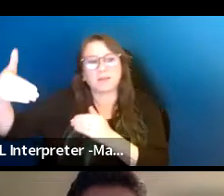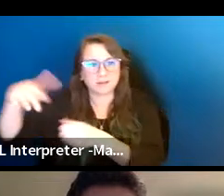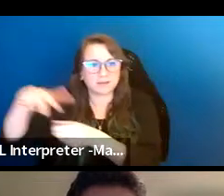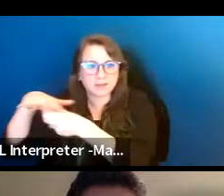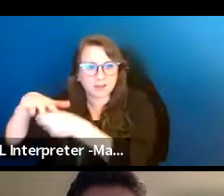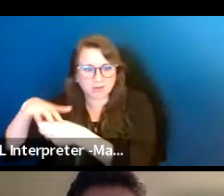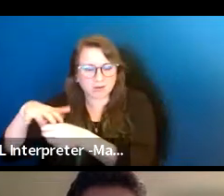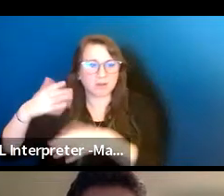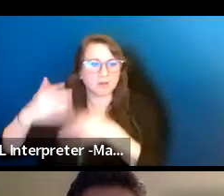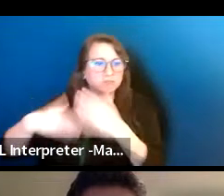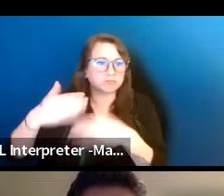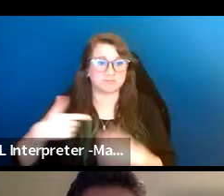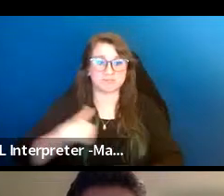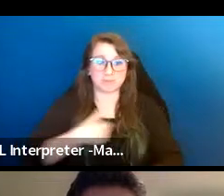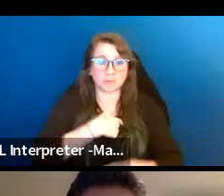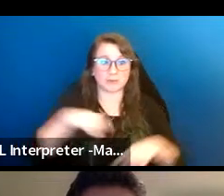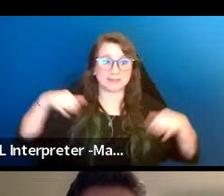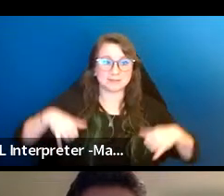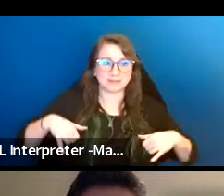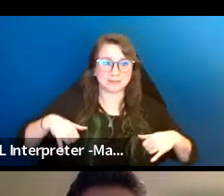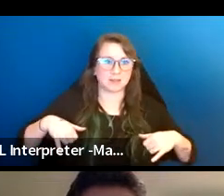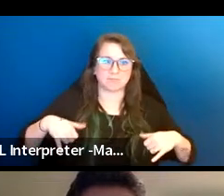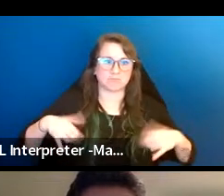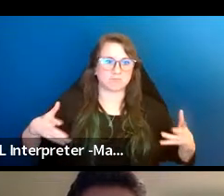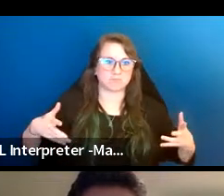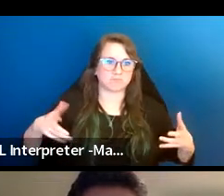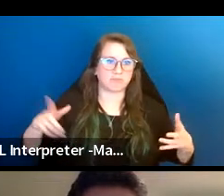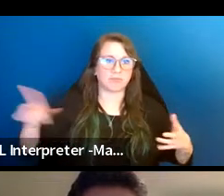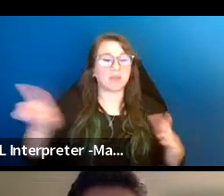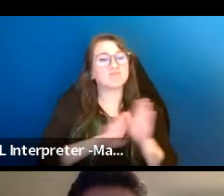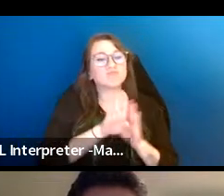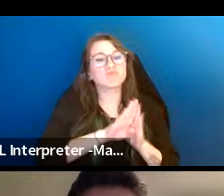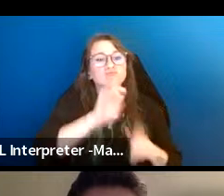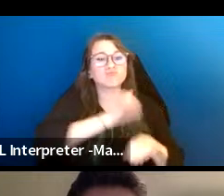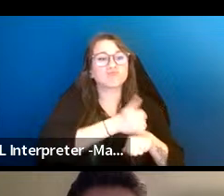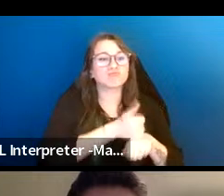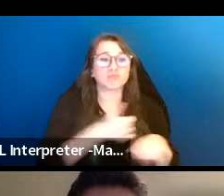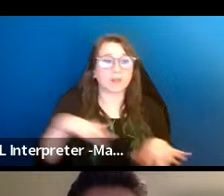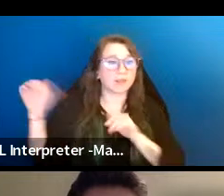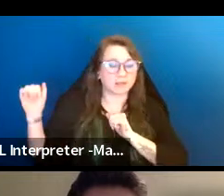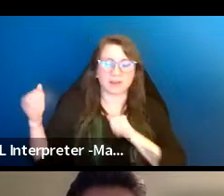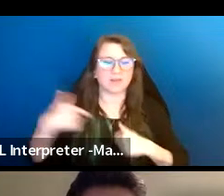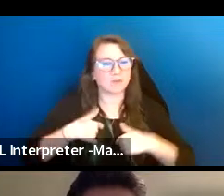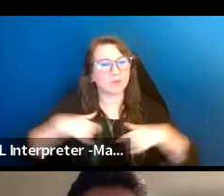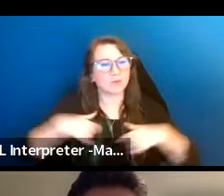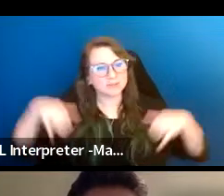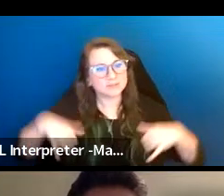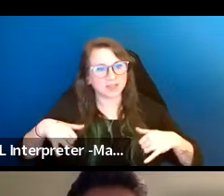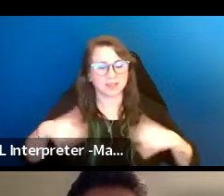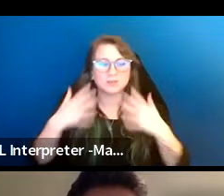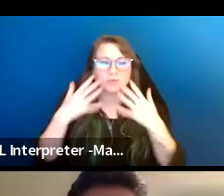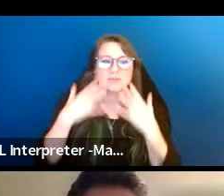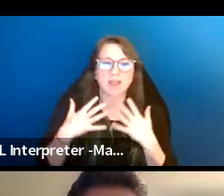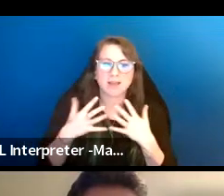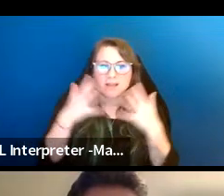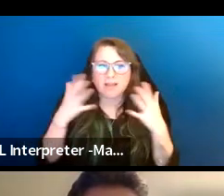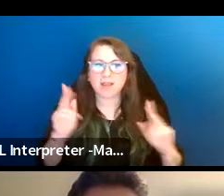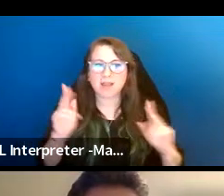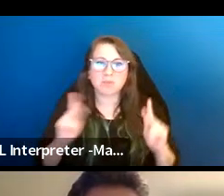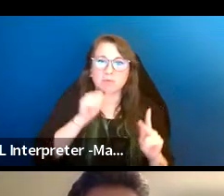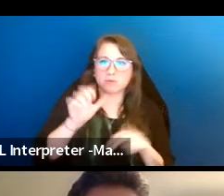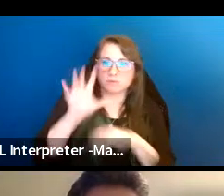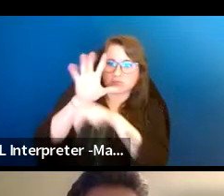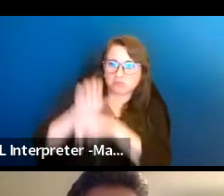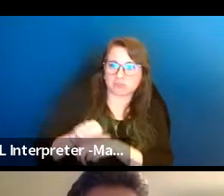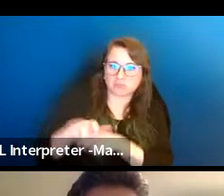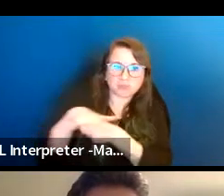right? We're the ones that stay here at the end of the day. So sadly, a lot of these folks that are not accustomed to the neighborhood or accustomed